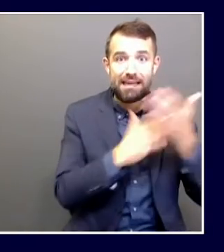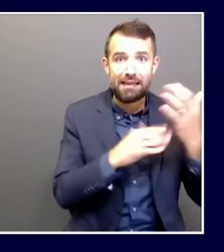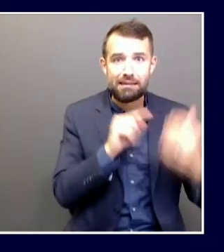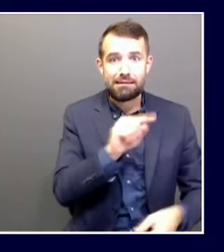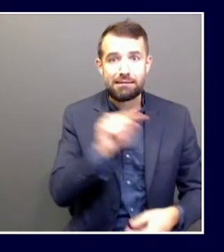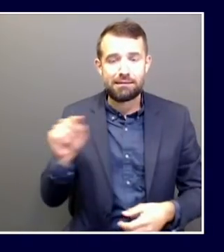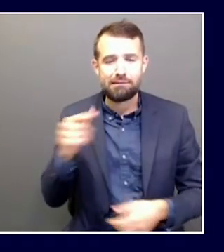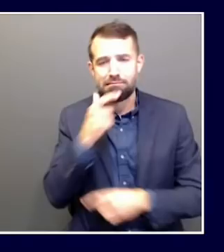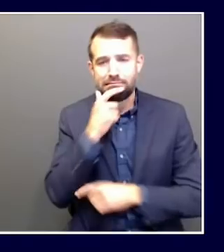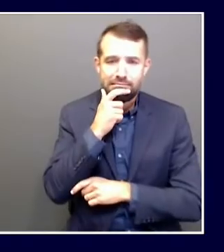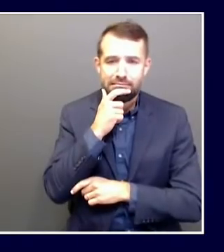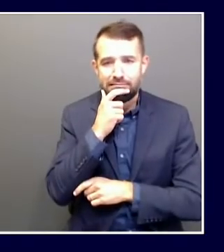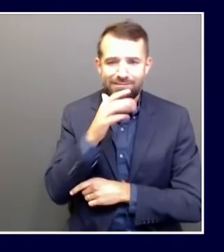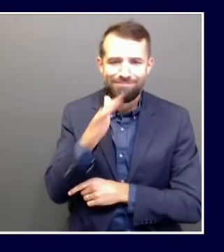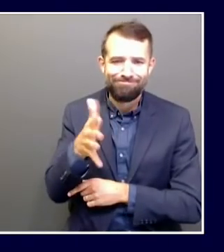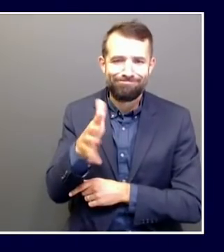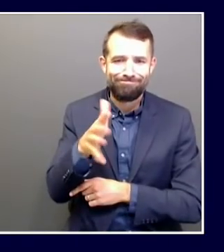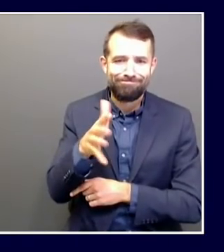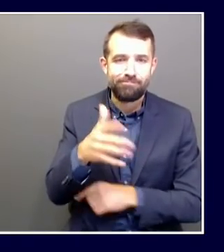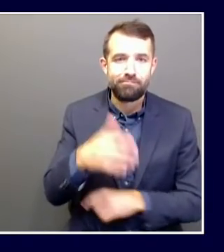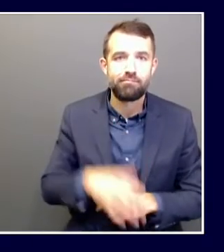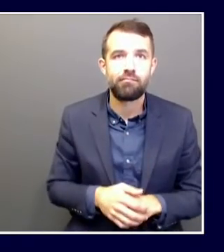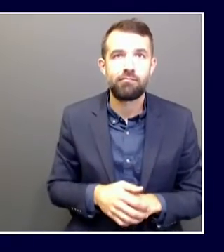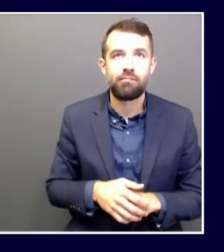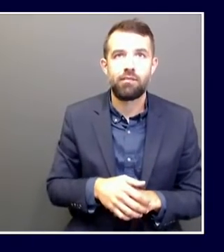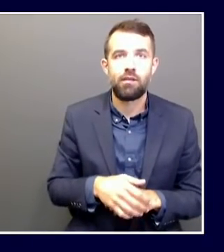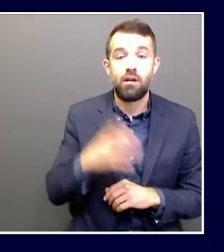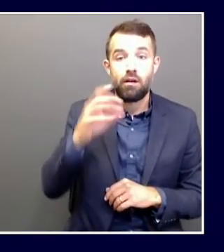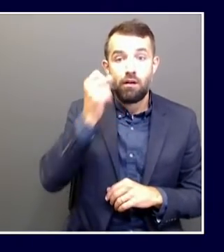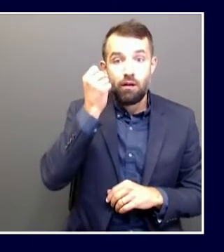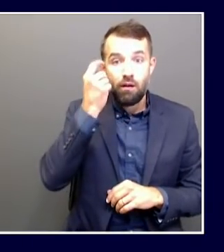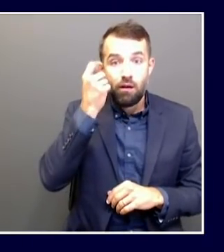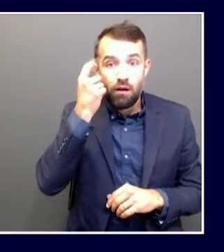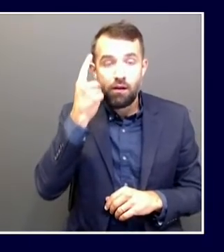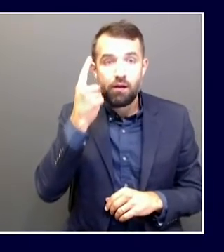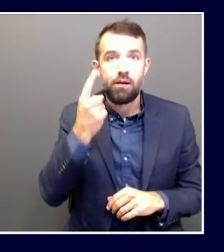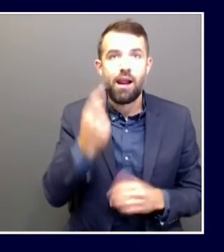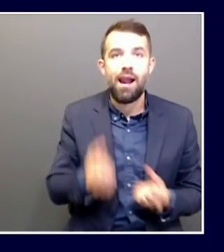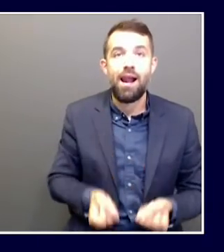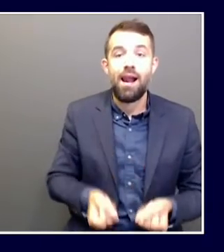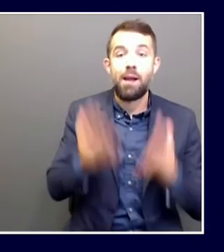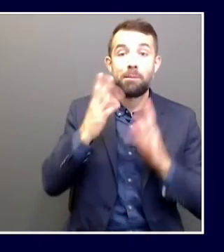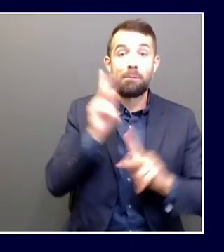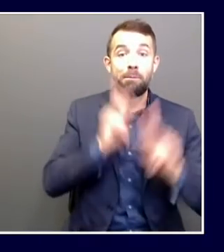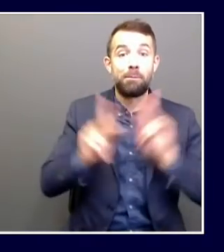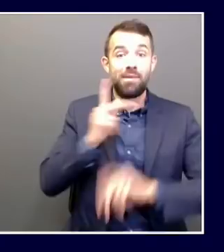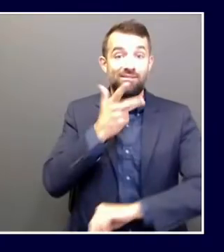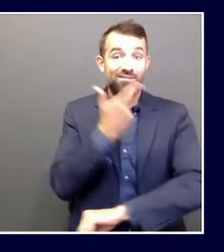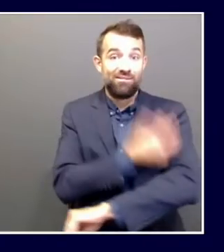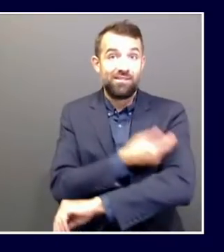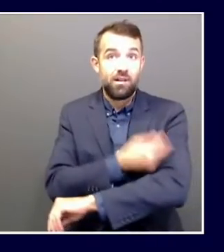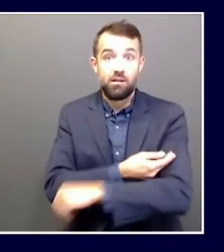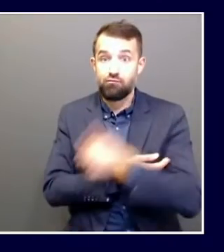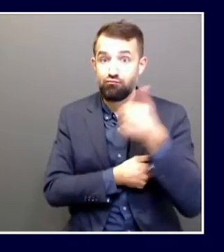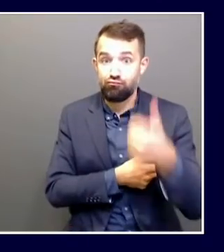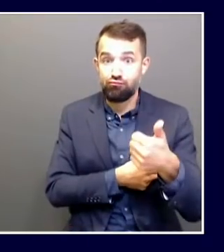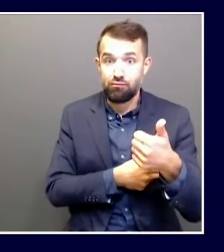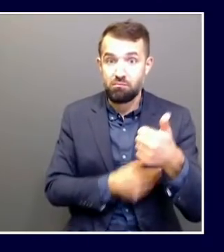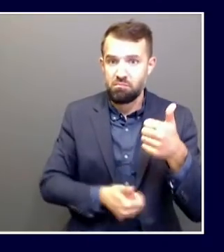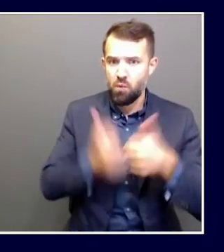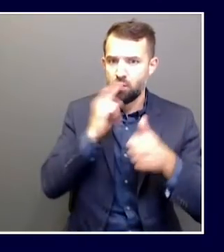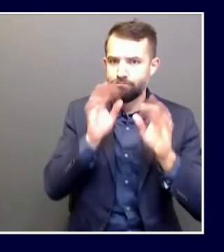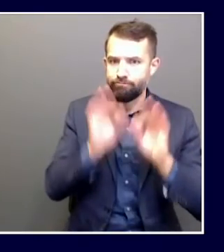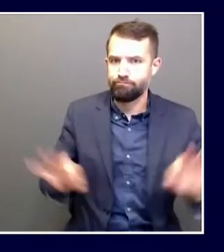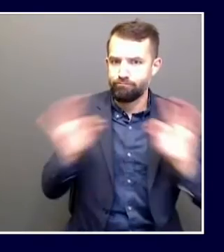how many people are vaccinated, it's where those individuals are. Vaccination, in order to